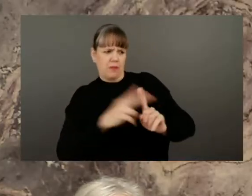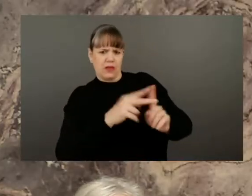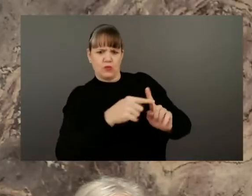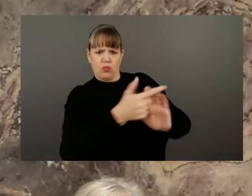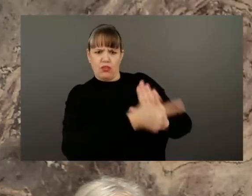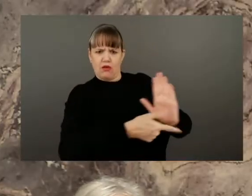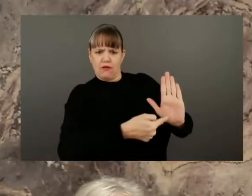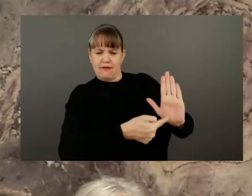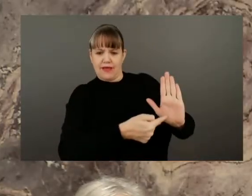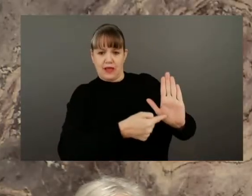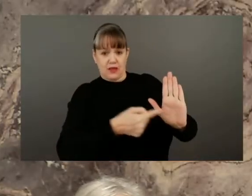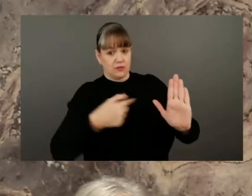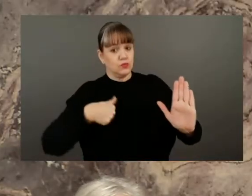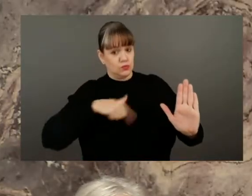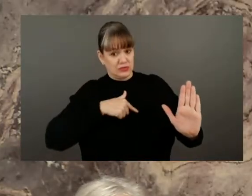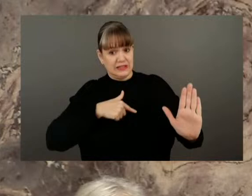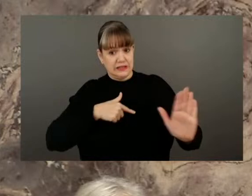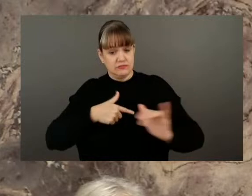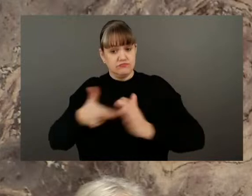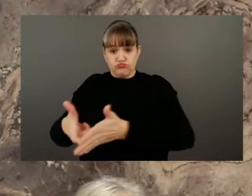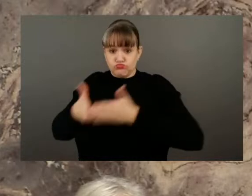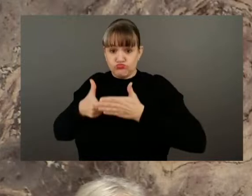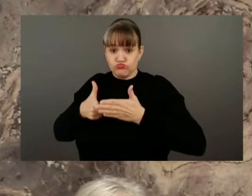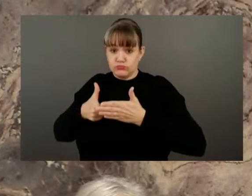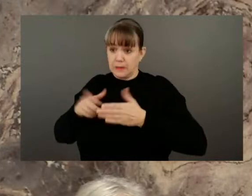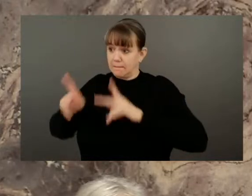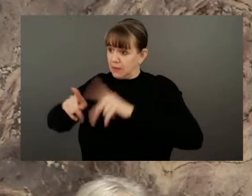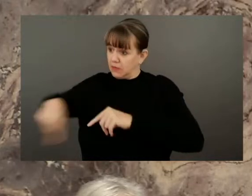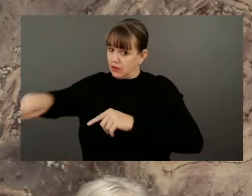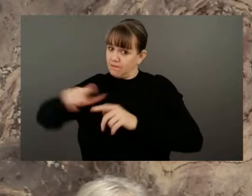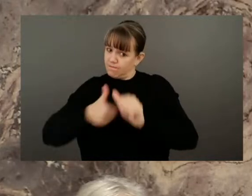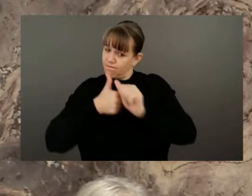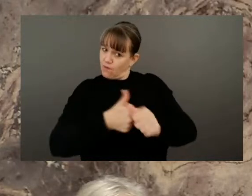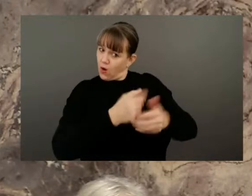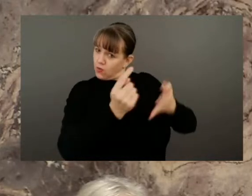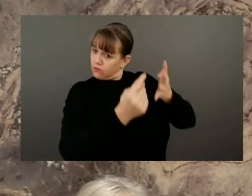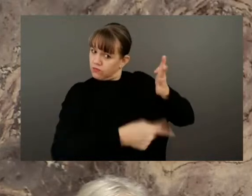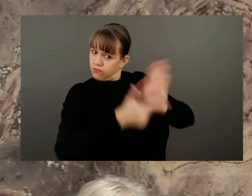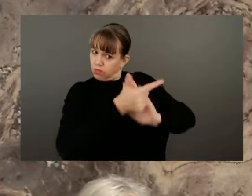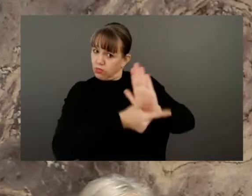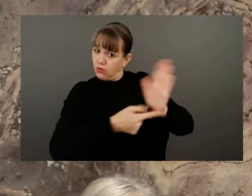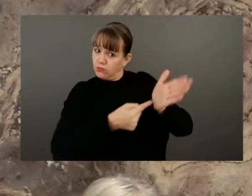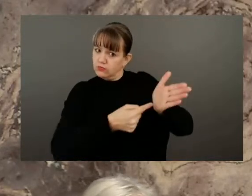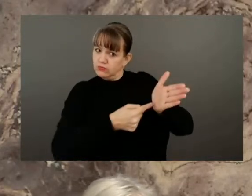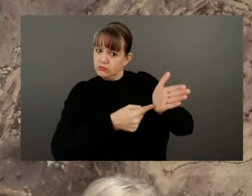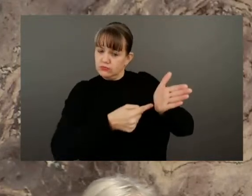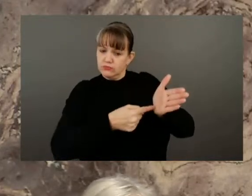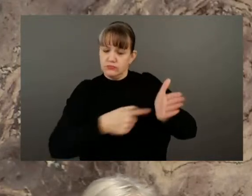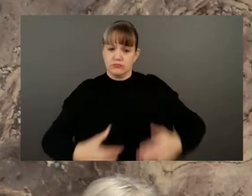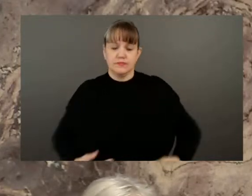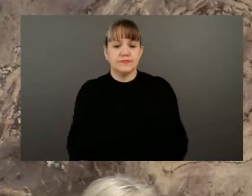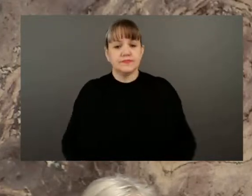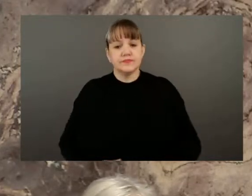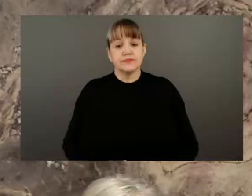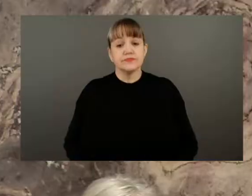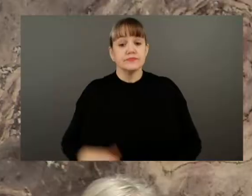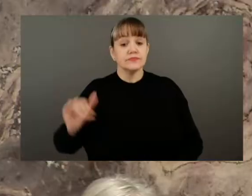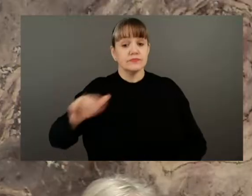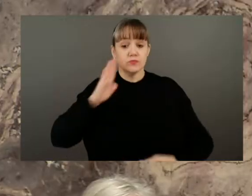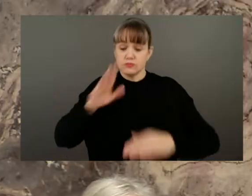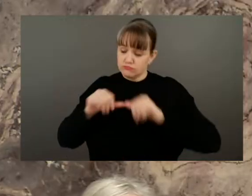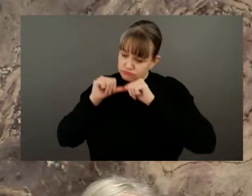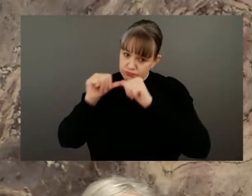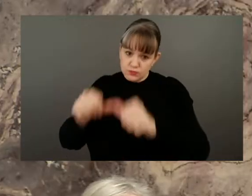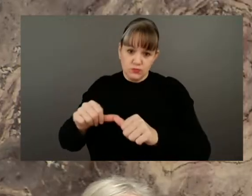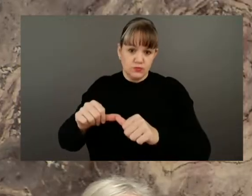followed all the time. And that will continue to happen as we both see